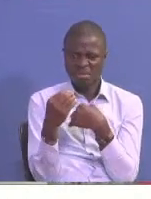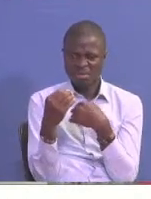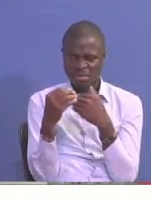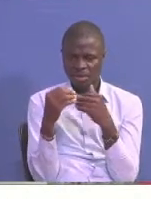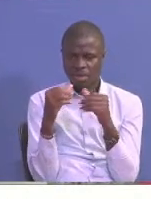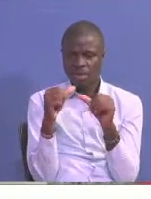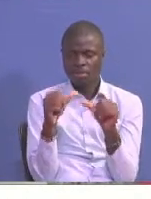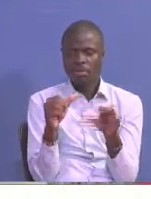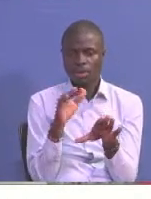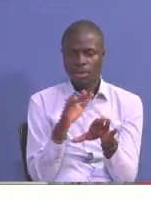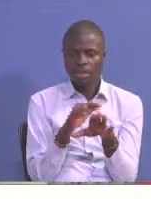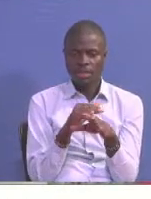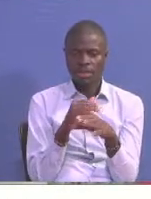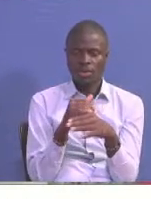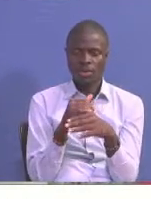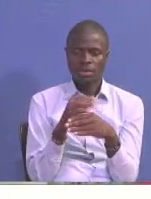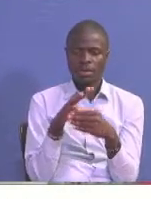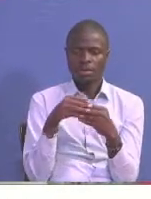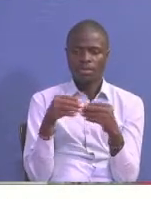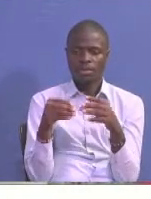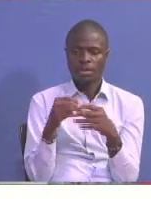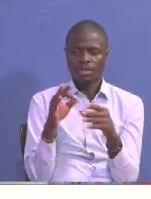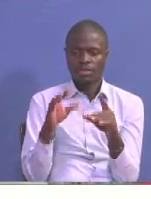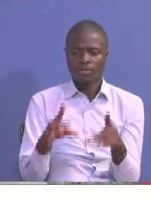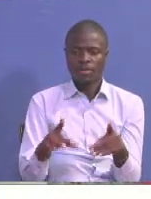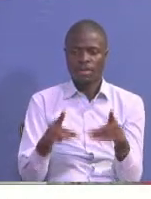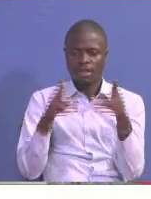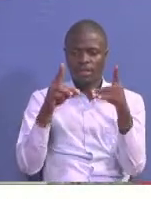on production of delivery gadgets.